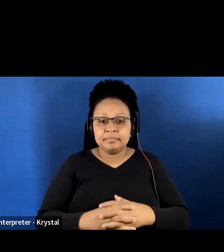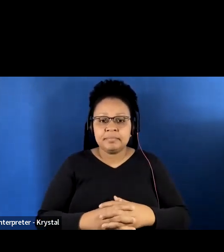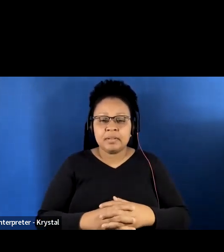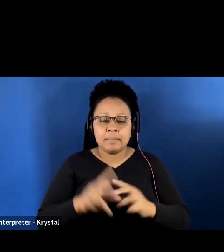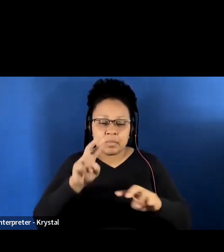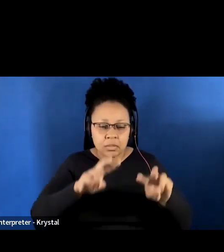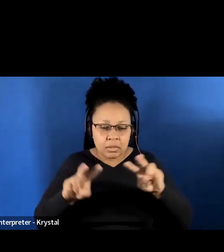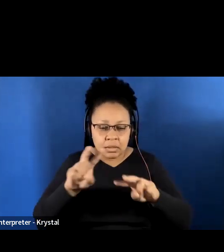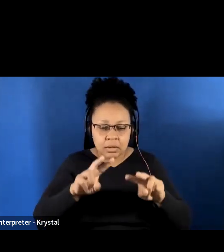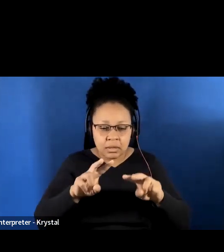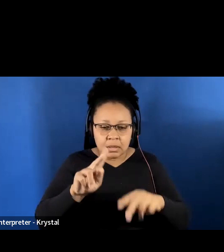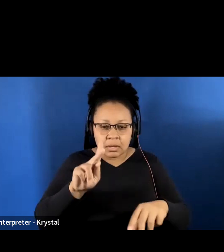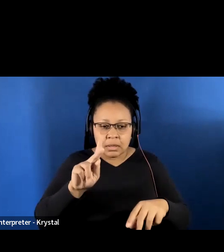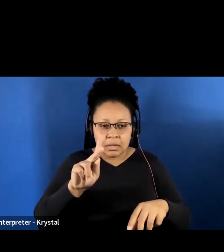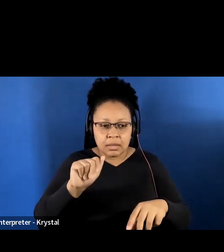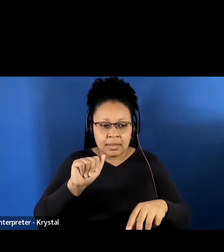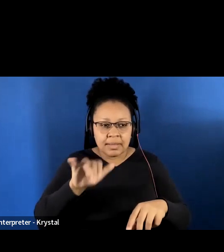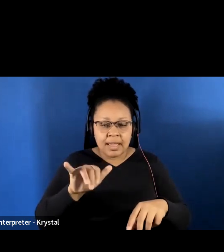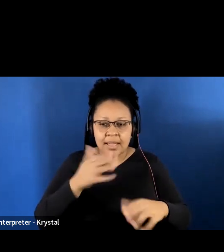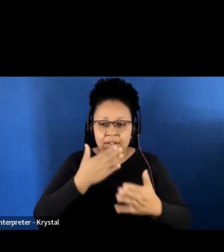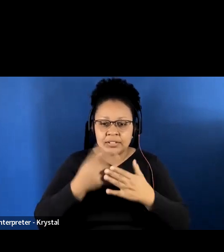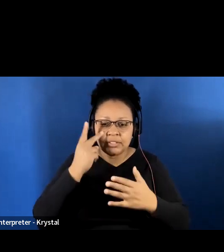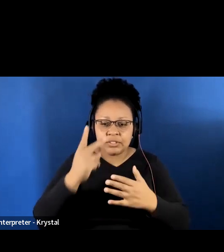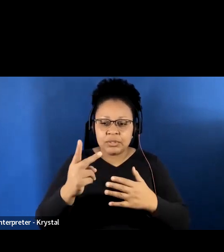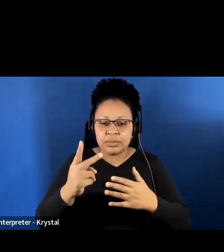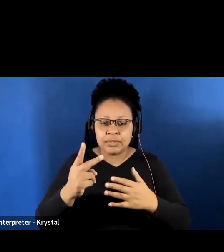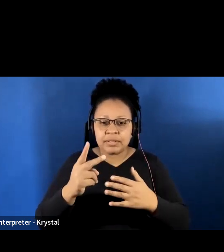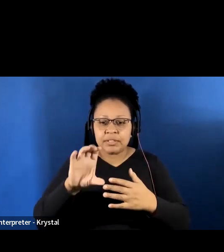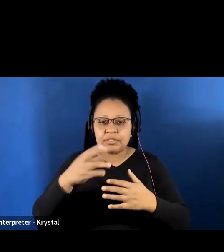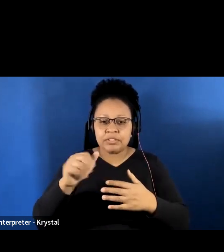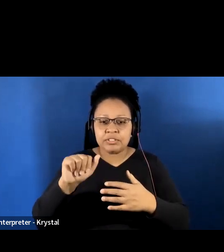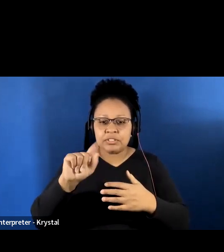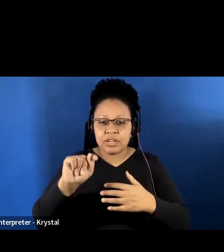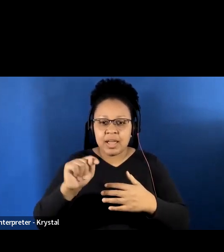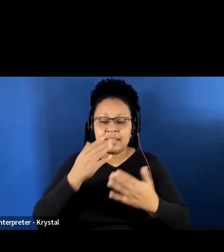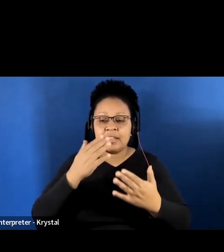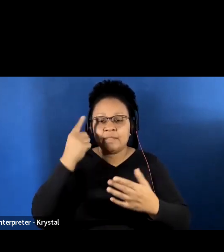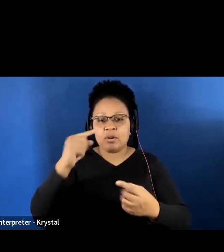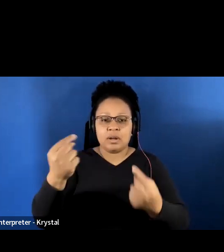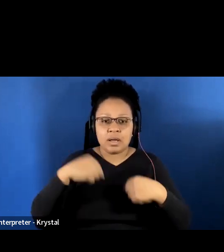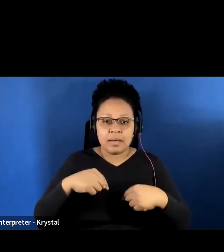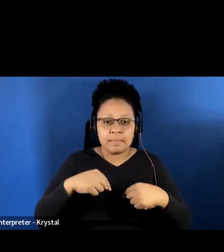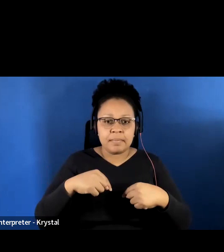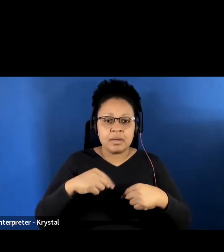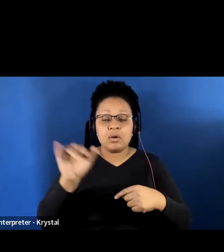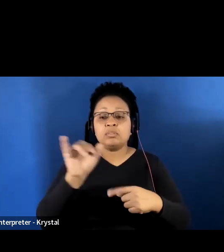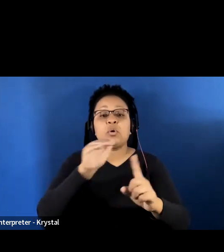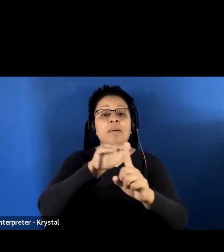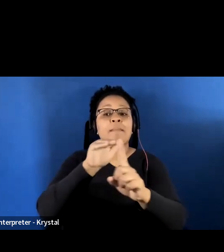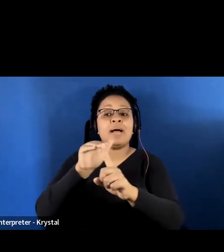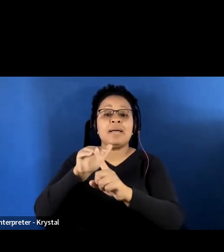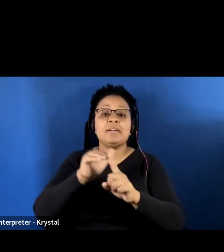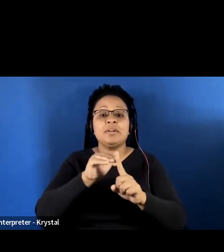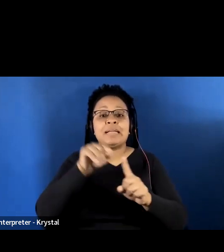Looks like Kay, good to see you in the chat. Thanks so much for being here. And then there is a reminder that the